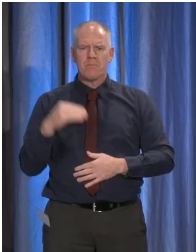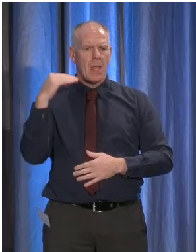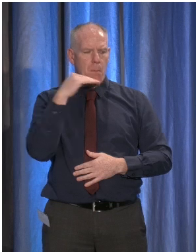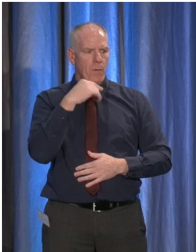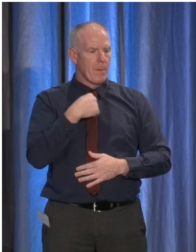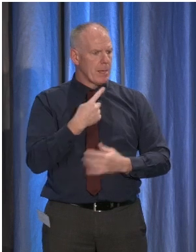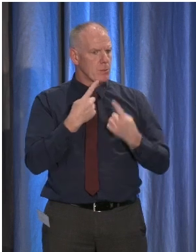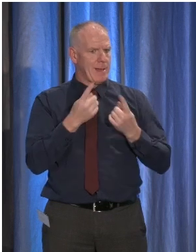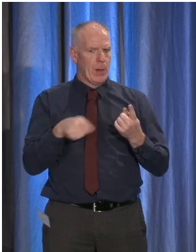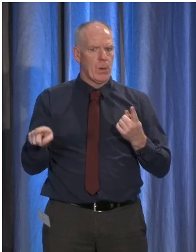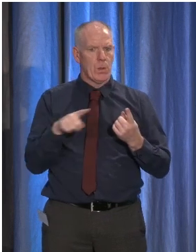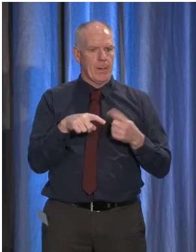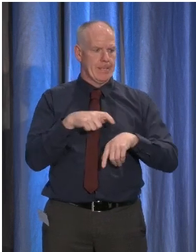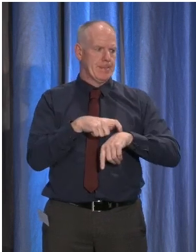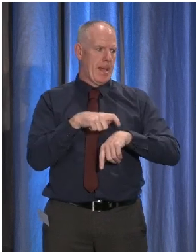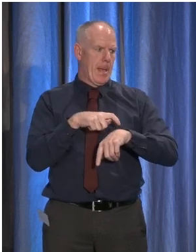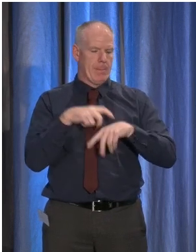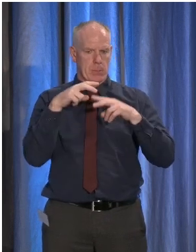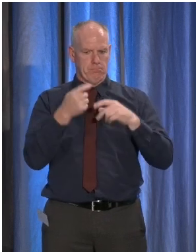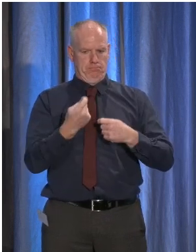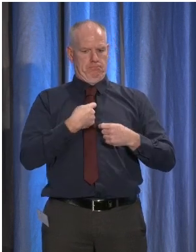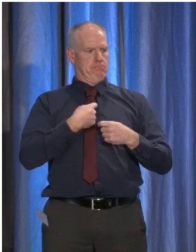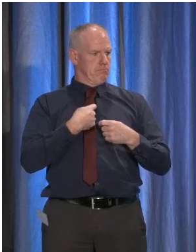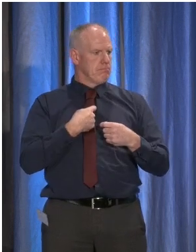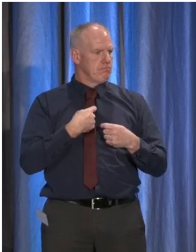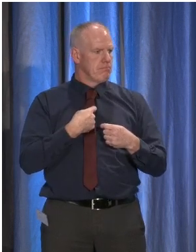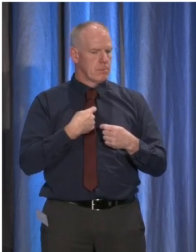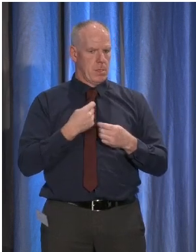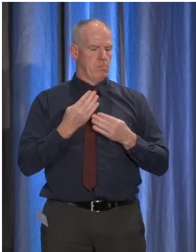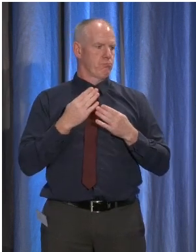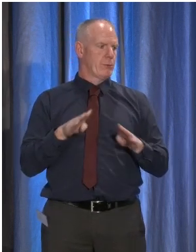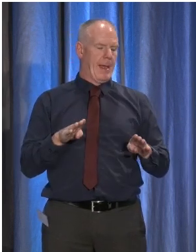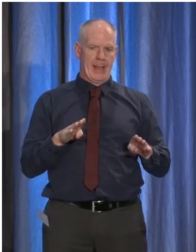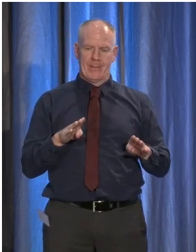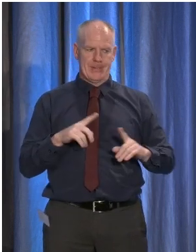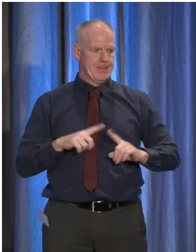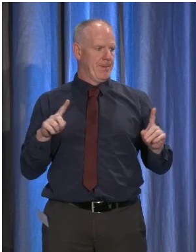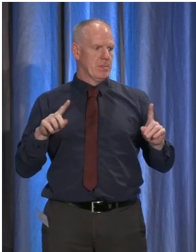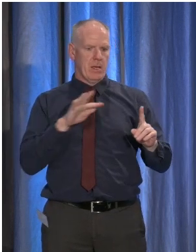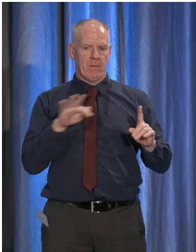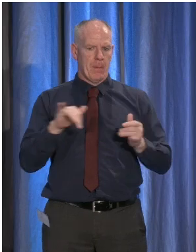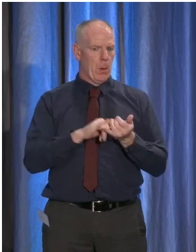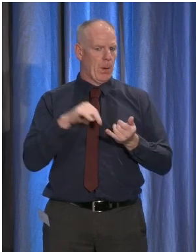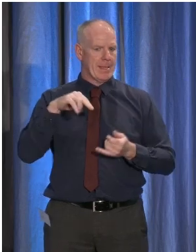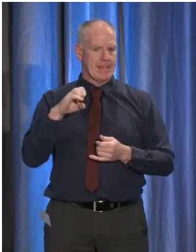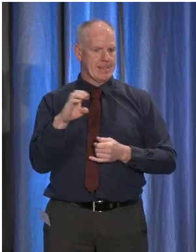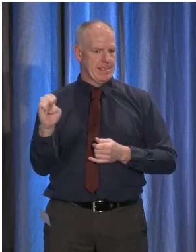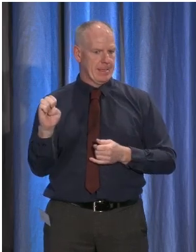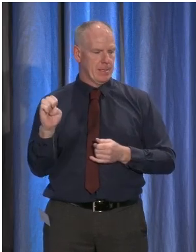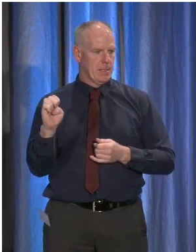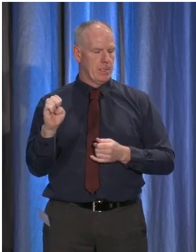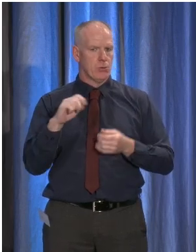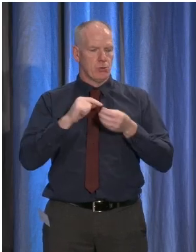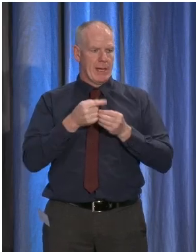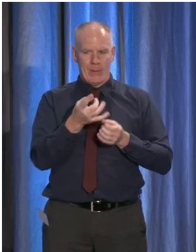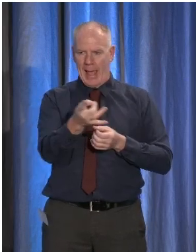me to say that at the time it was commissioned, it was a brave move by the NCSE to turn